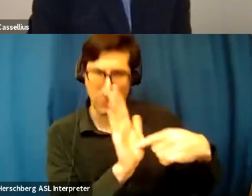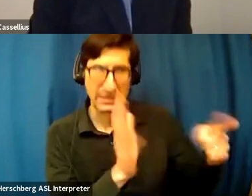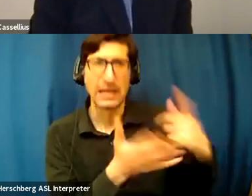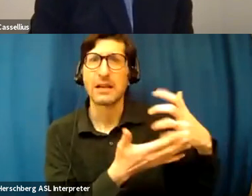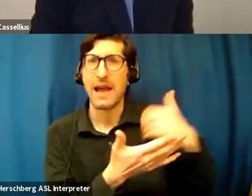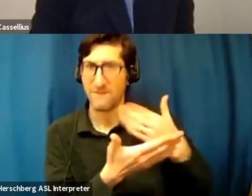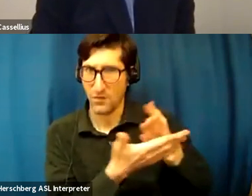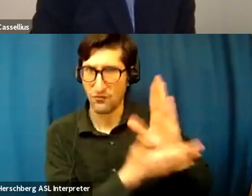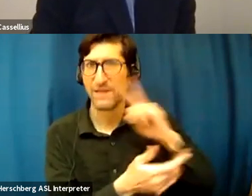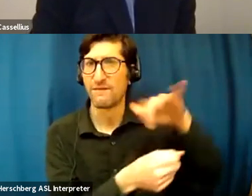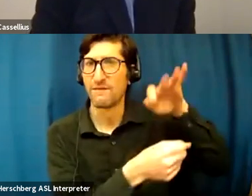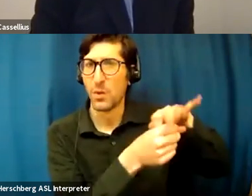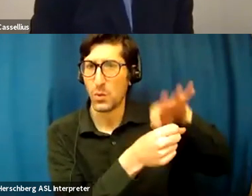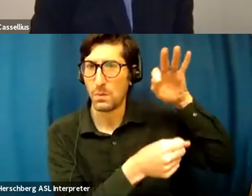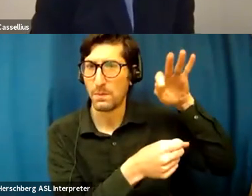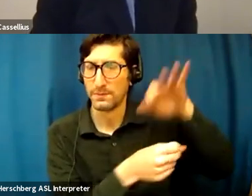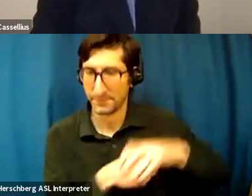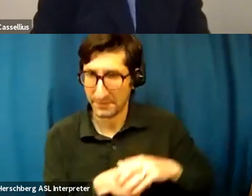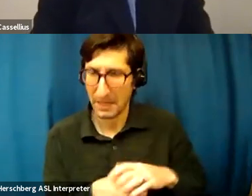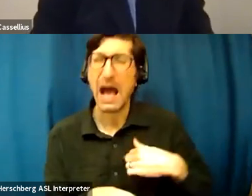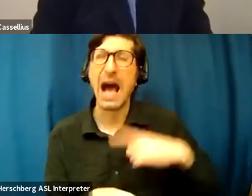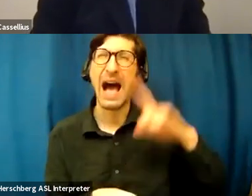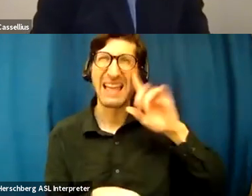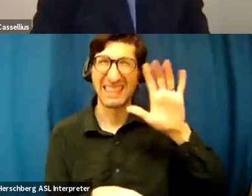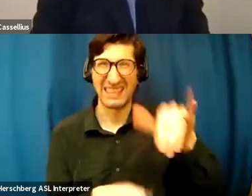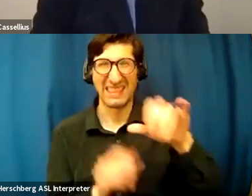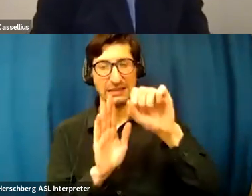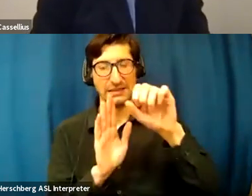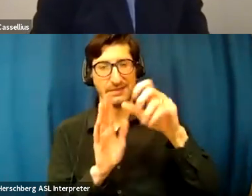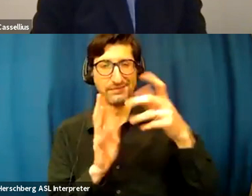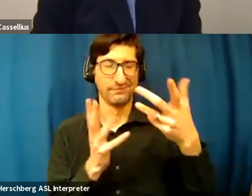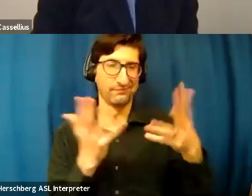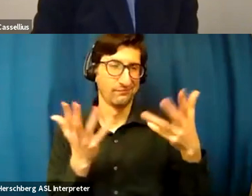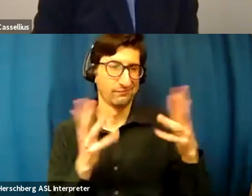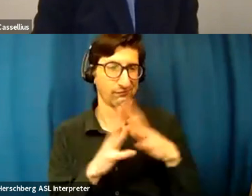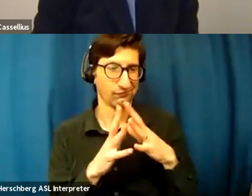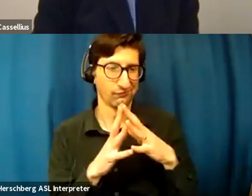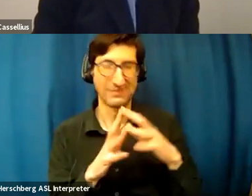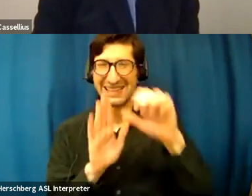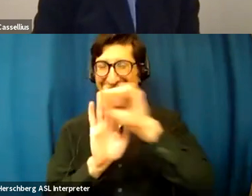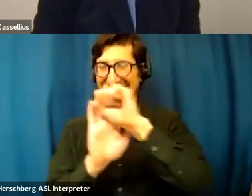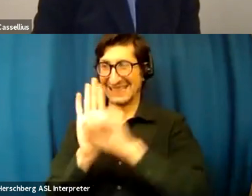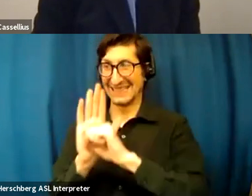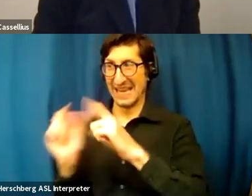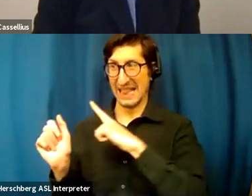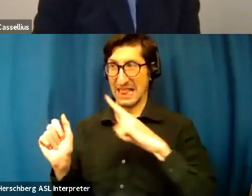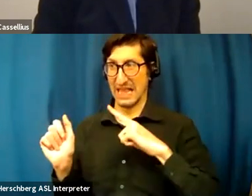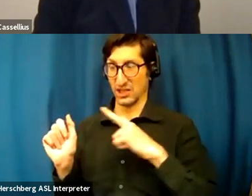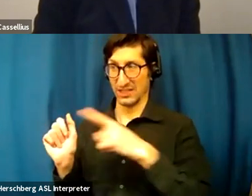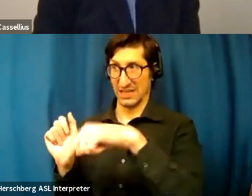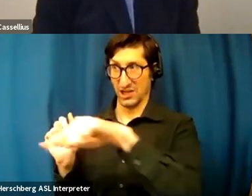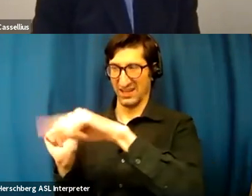my understanding is that it's really a state, the state legislature to make